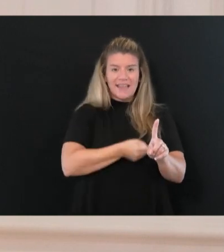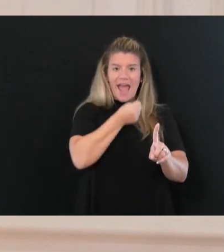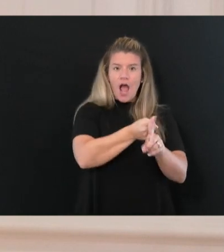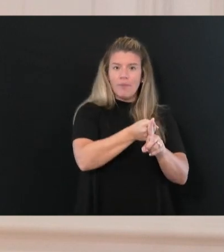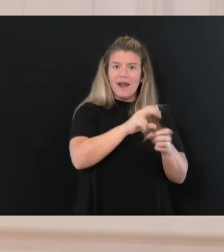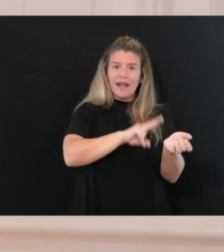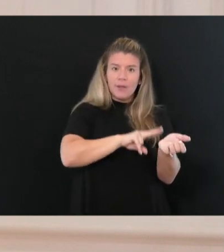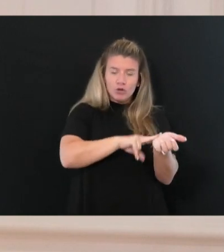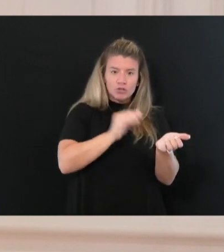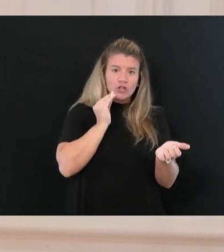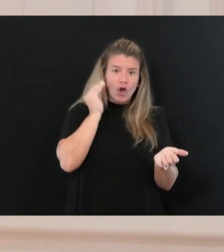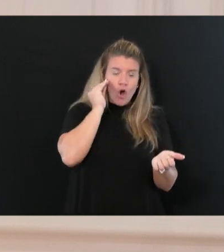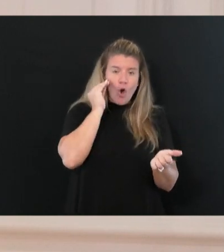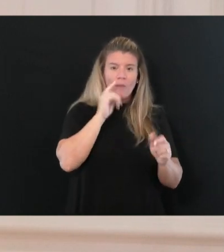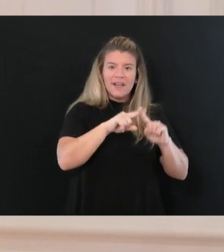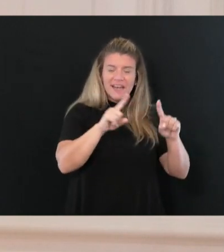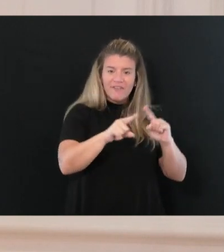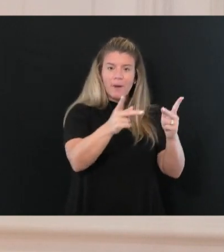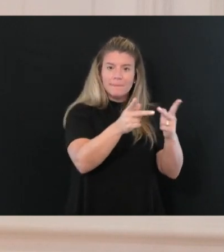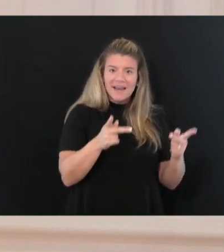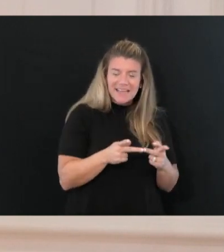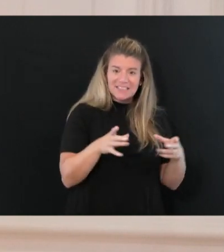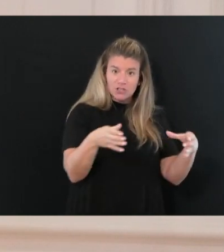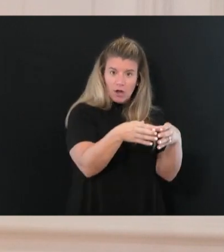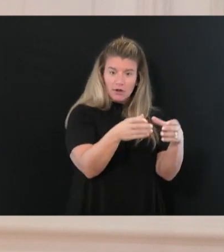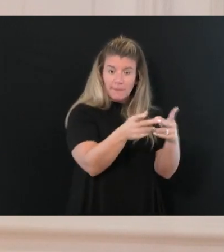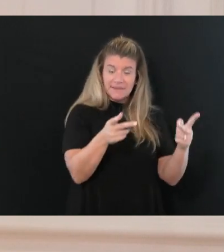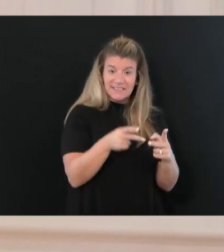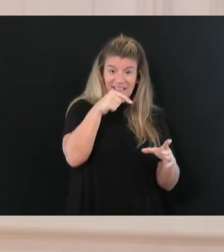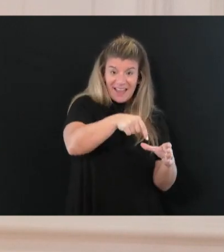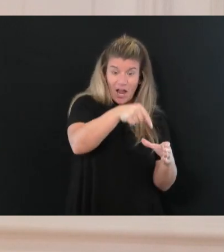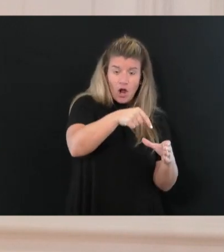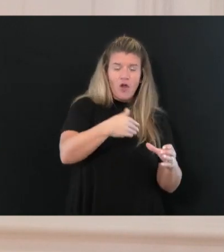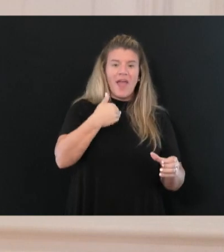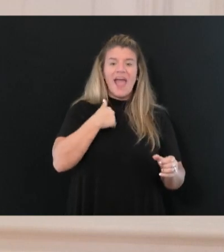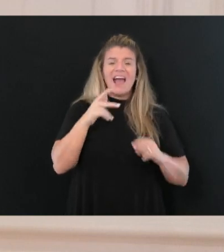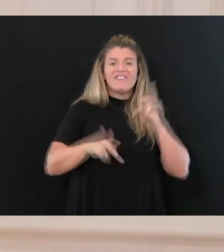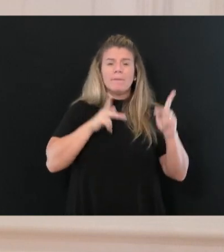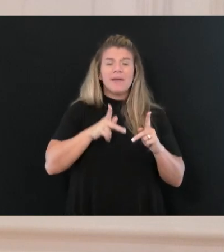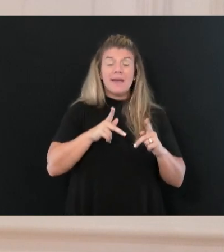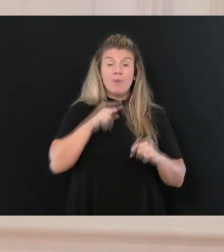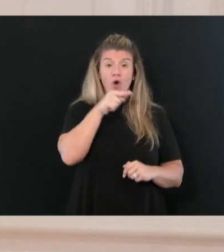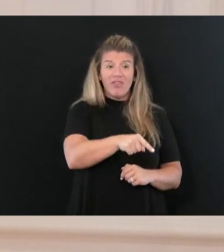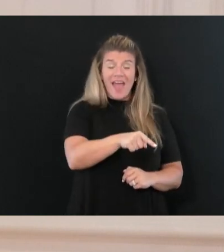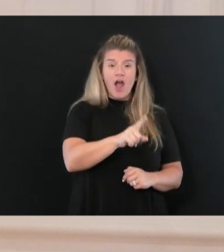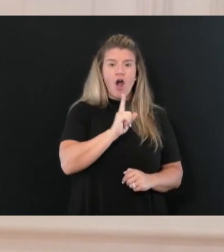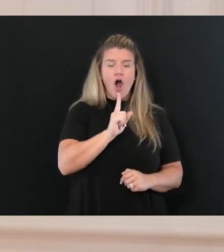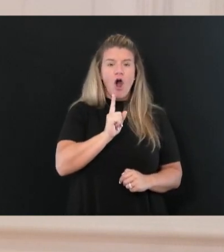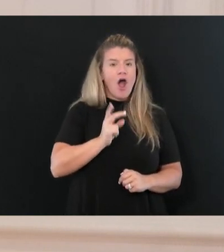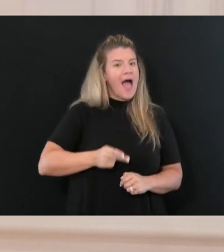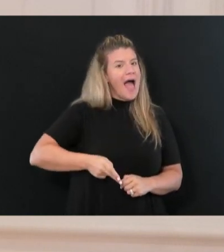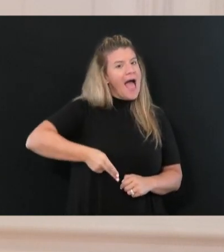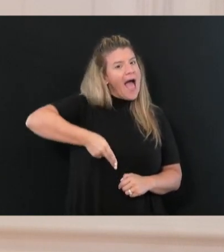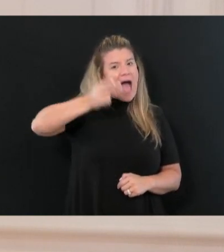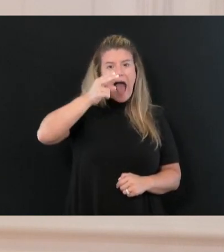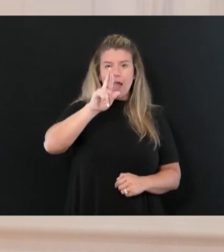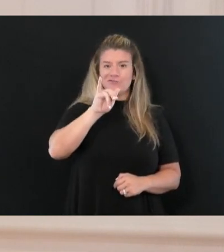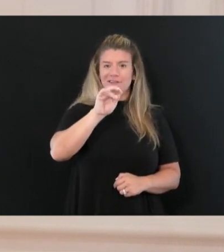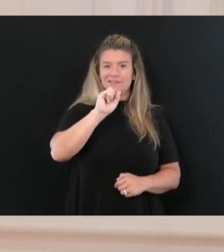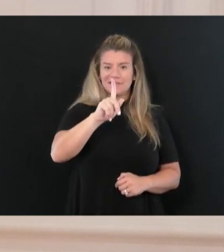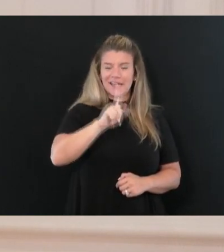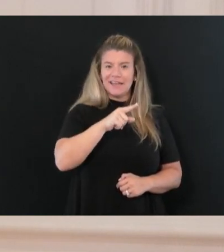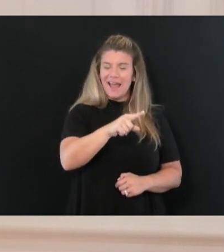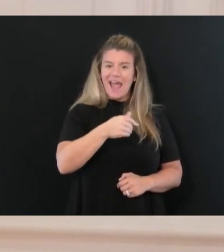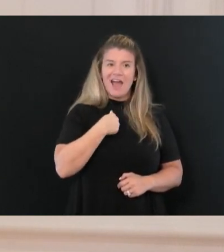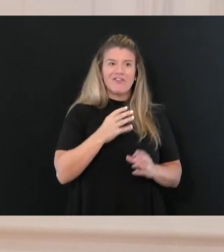and places, congregate places, where we have people that are very highly vulnerable to